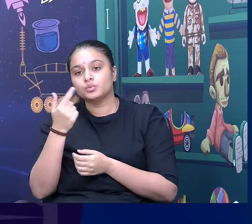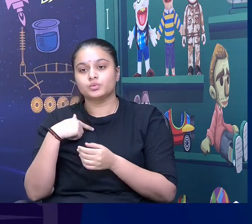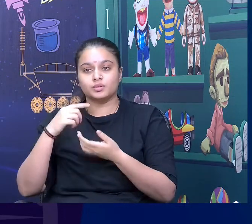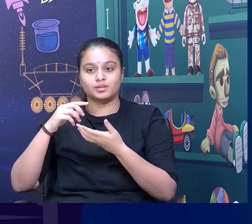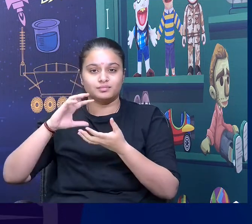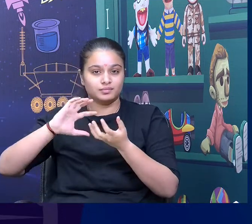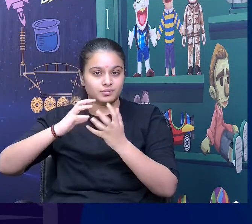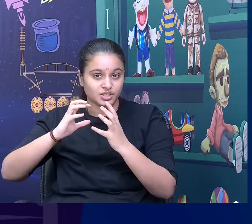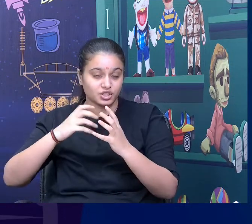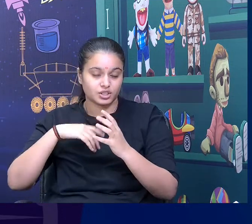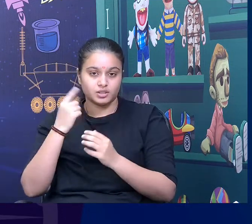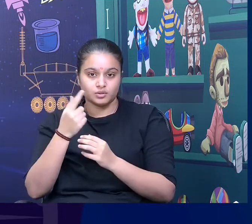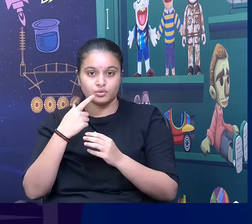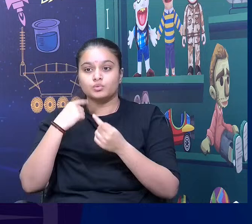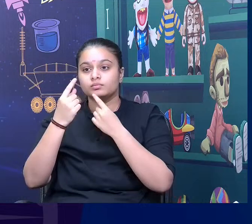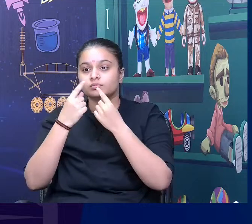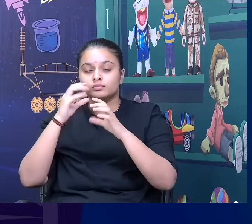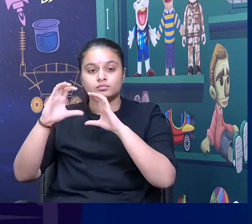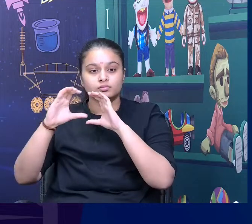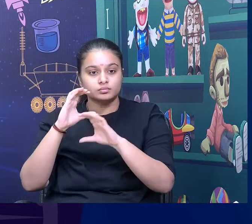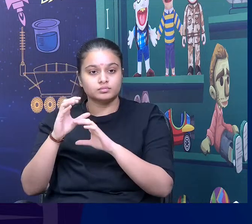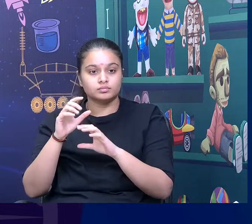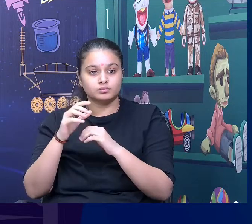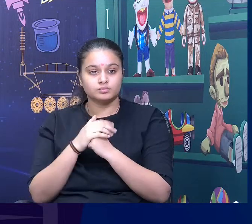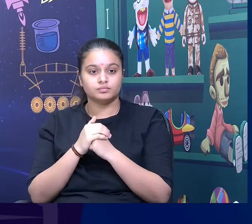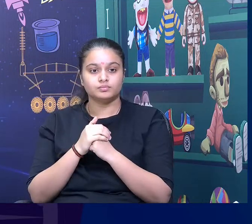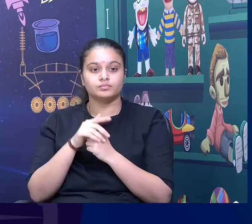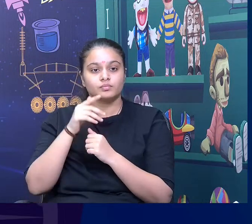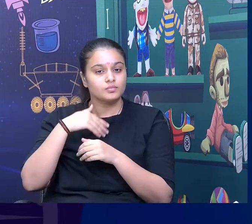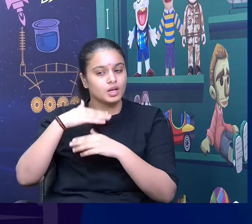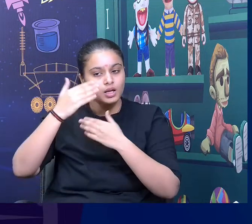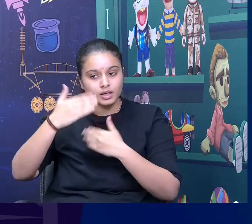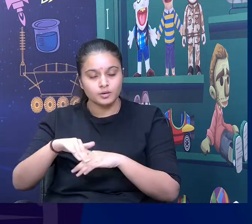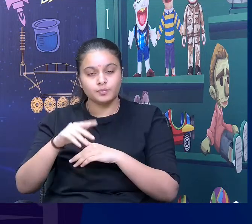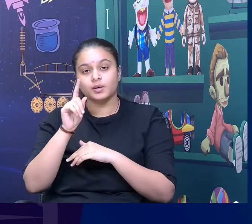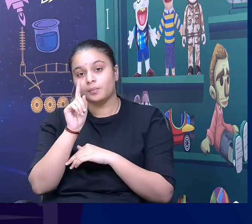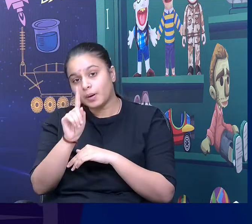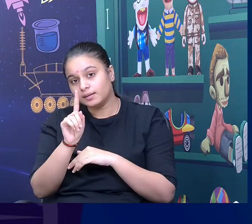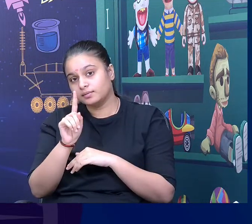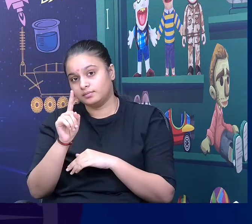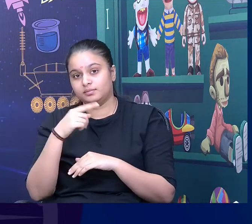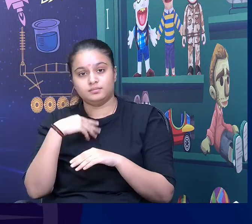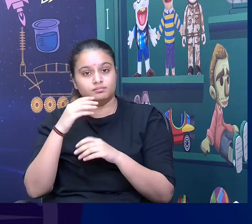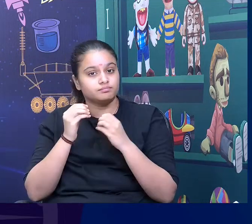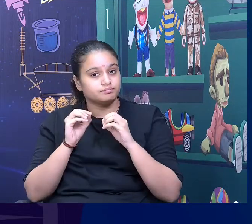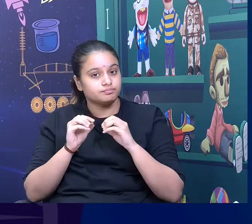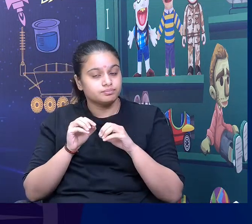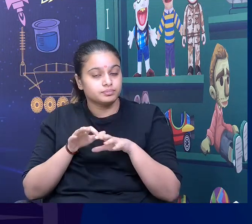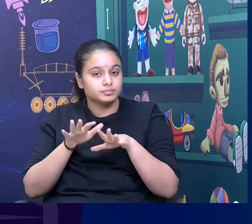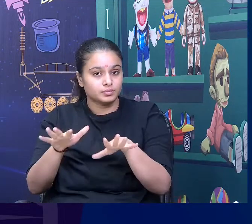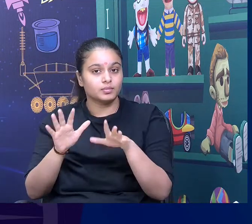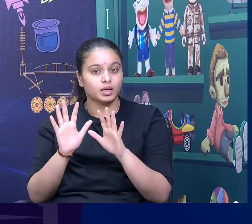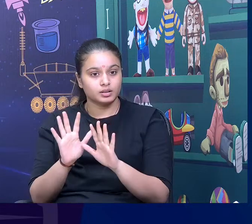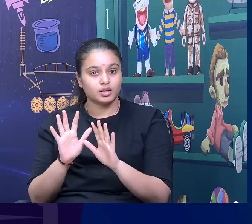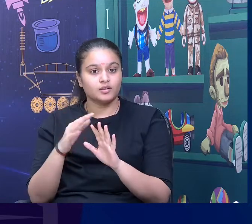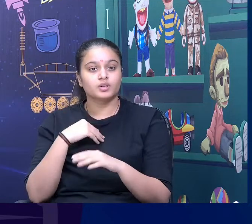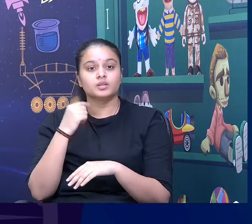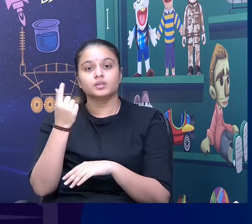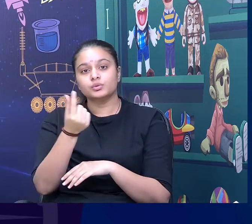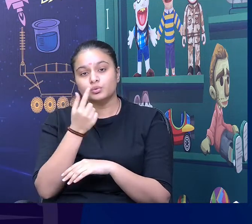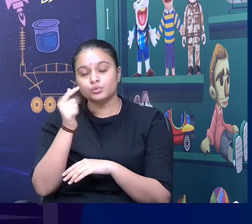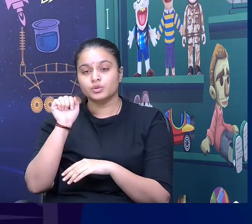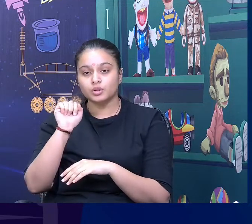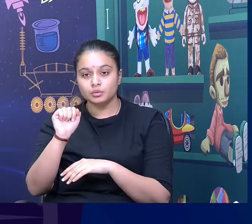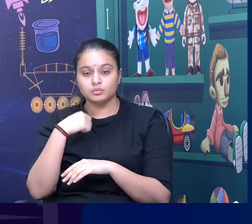to communicate what he wanted to say, though limited, he was able to effectively communicate because he was also using